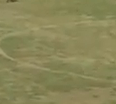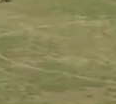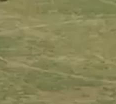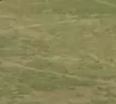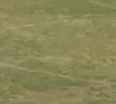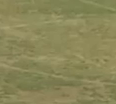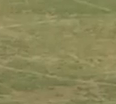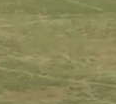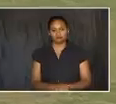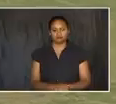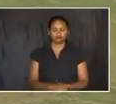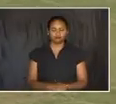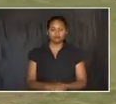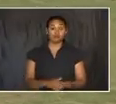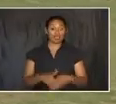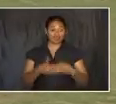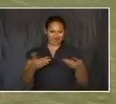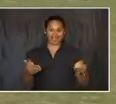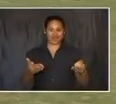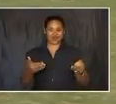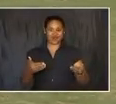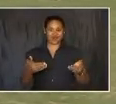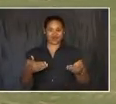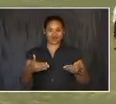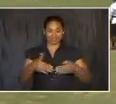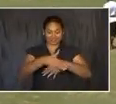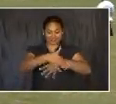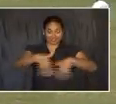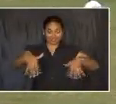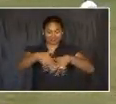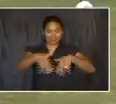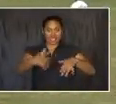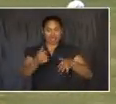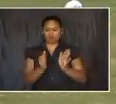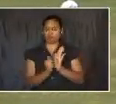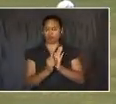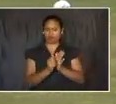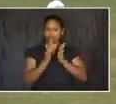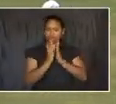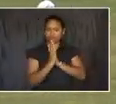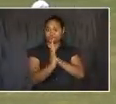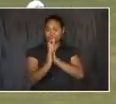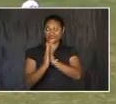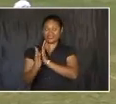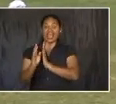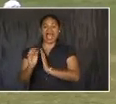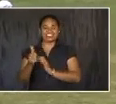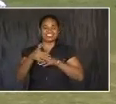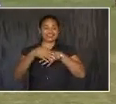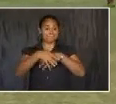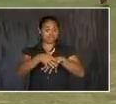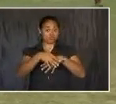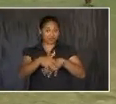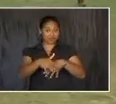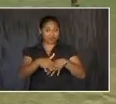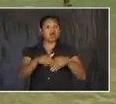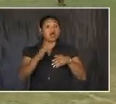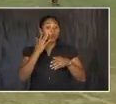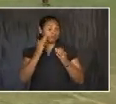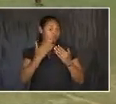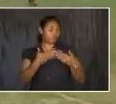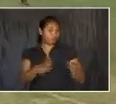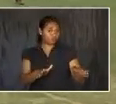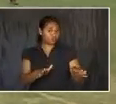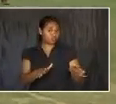Yeah, now the actual parade is the dressing into formation after the march past. Once they finish